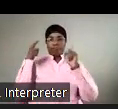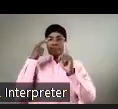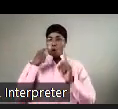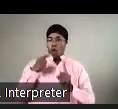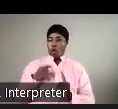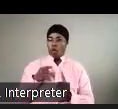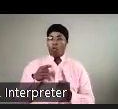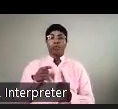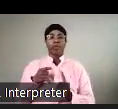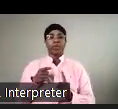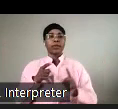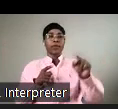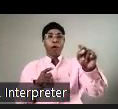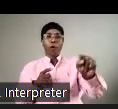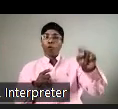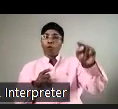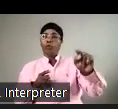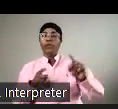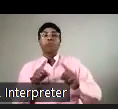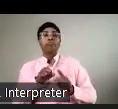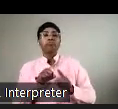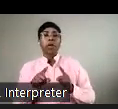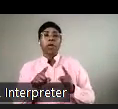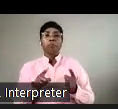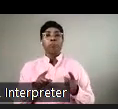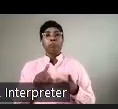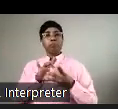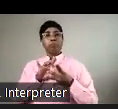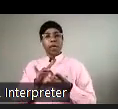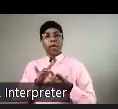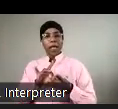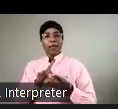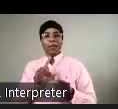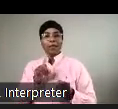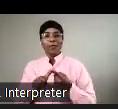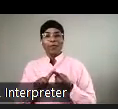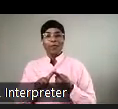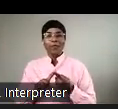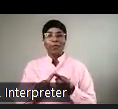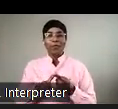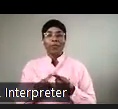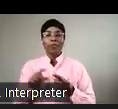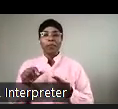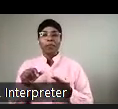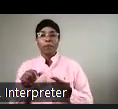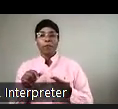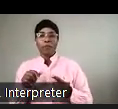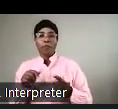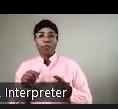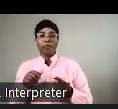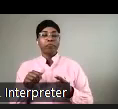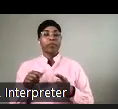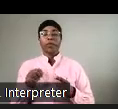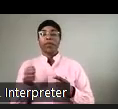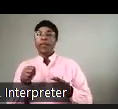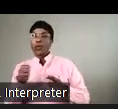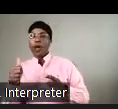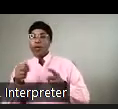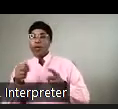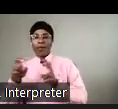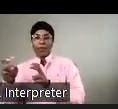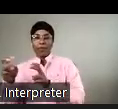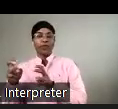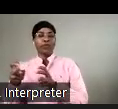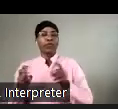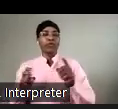to those perspectives, where we're focusing on reducing woody encroachment in wet